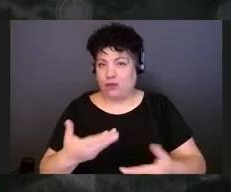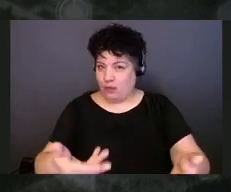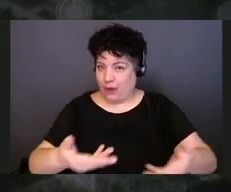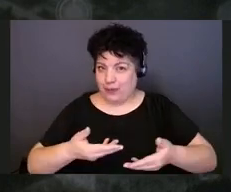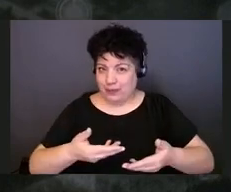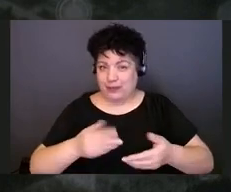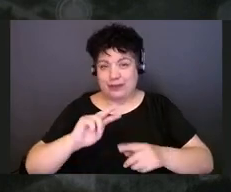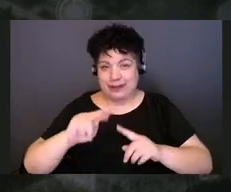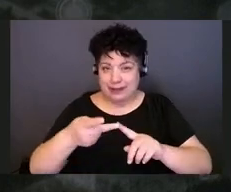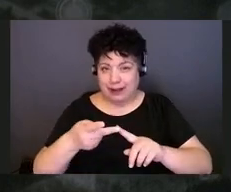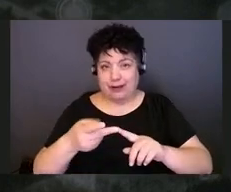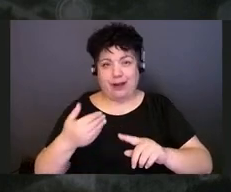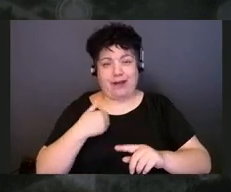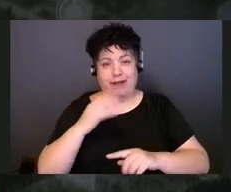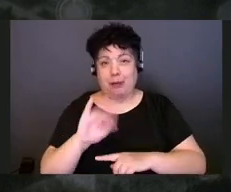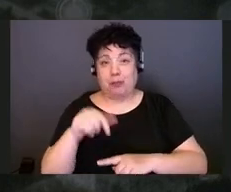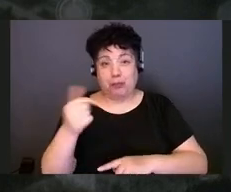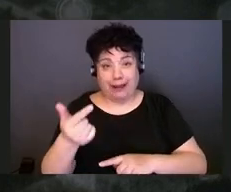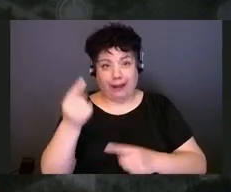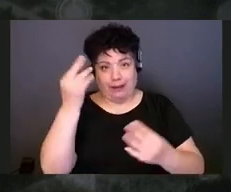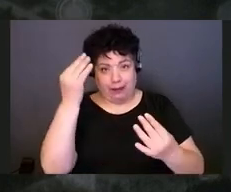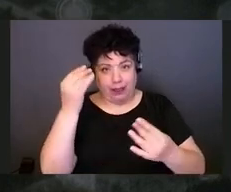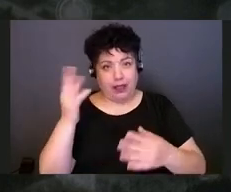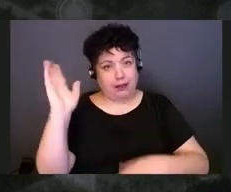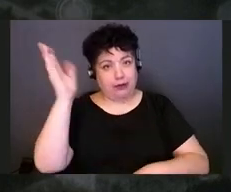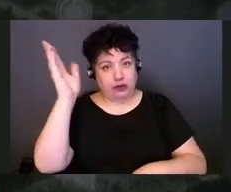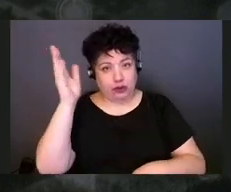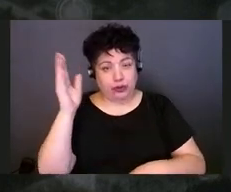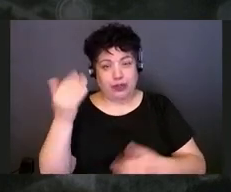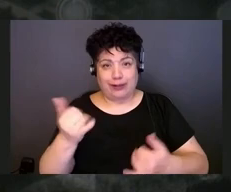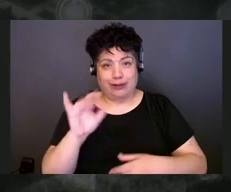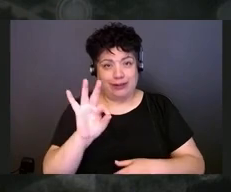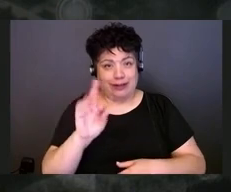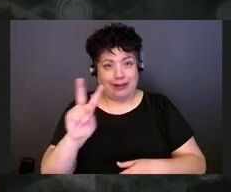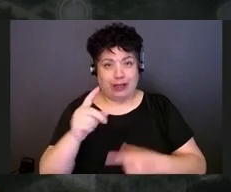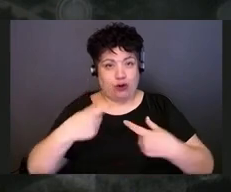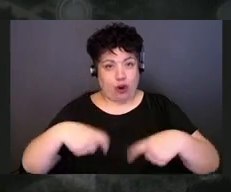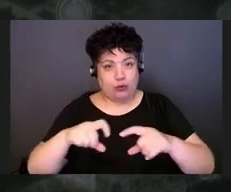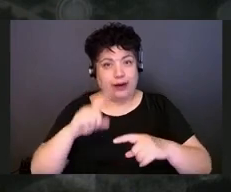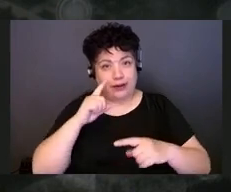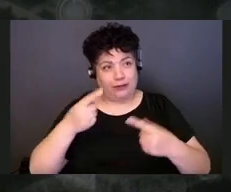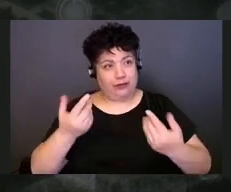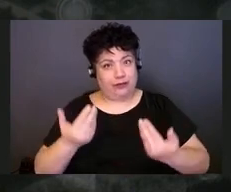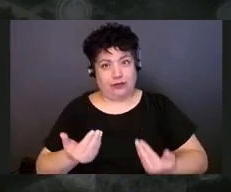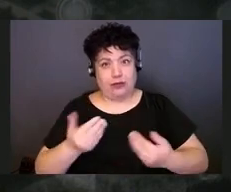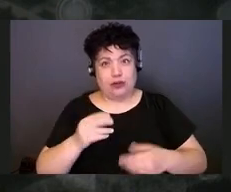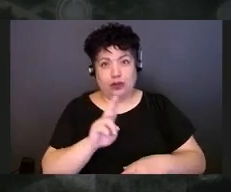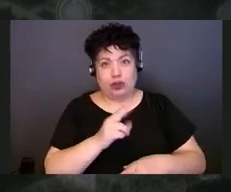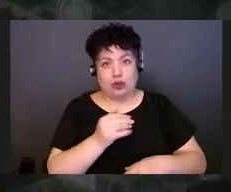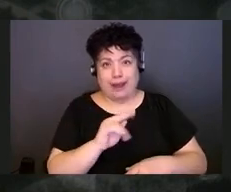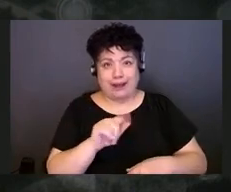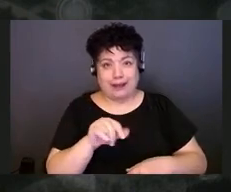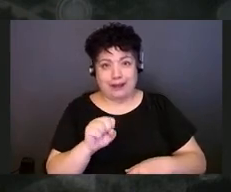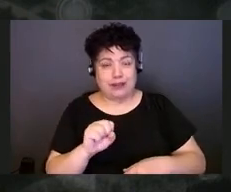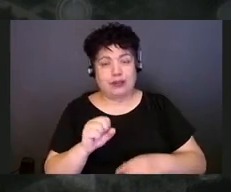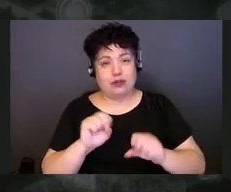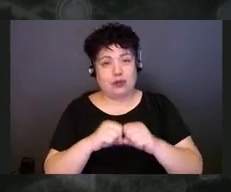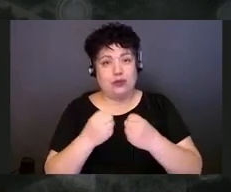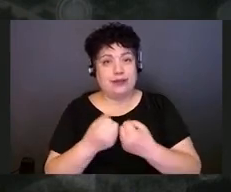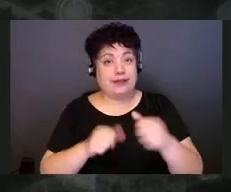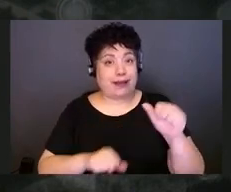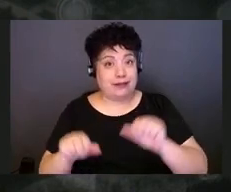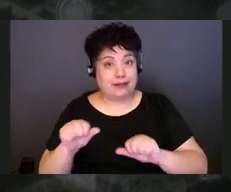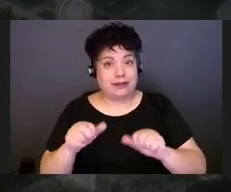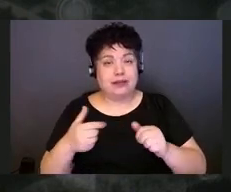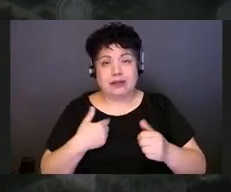second Big Thinking Lecture at the 92nd Congress of the Humanities and Social Sciences.